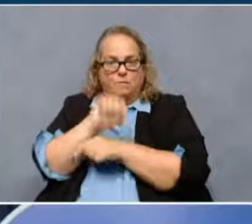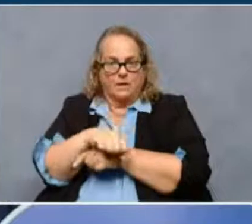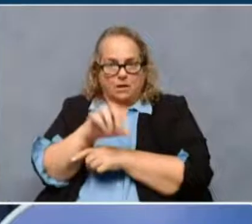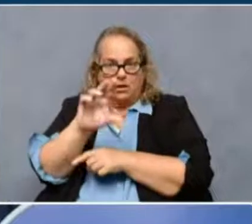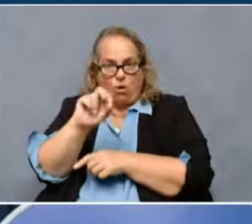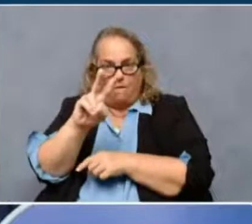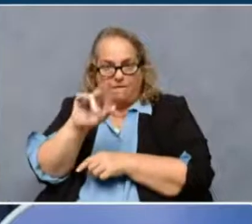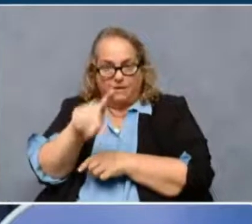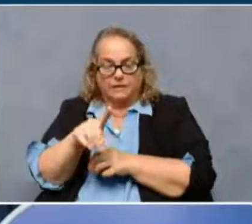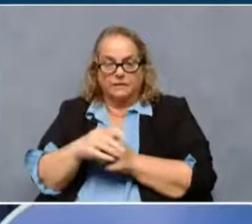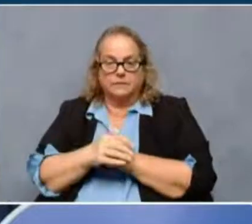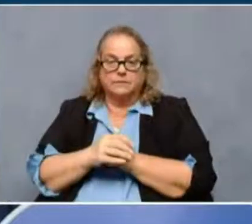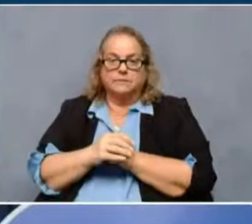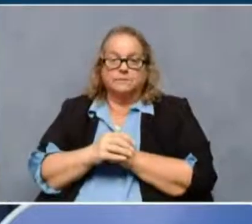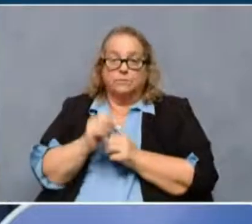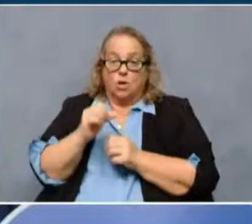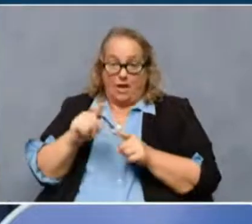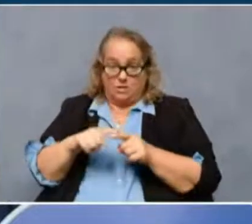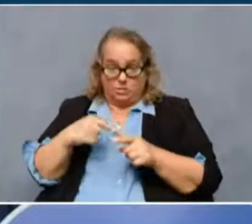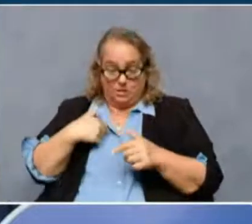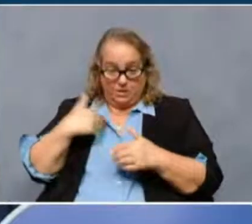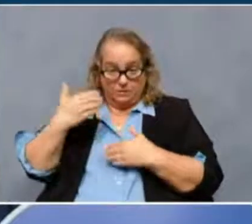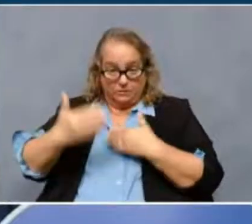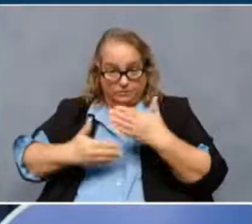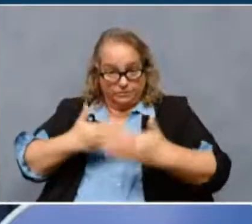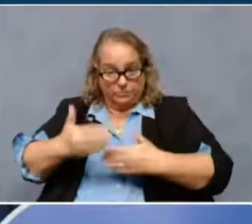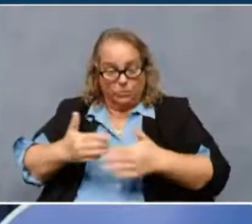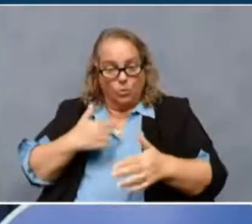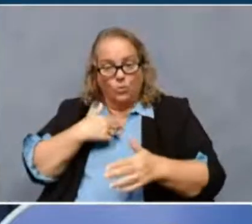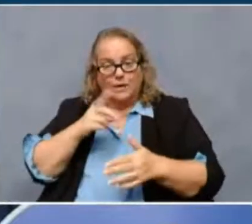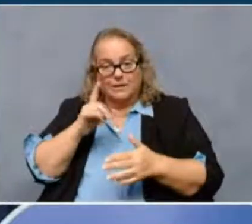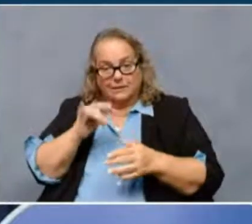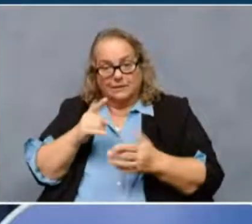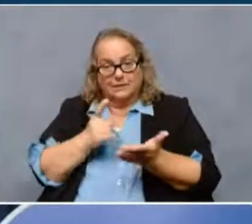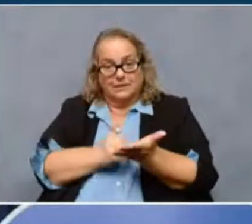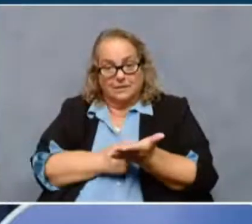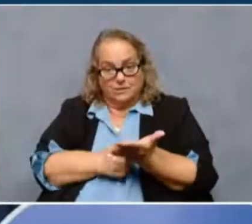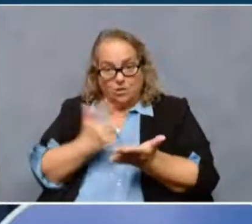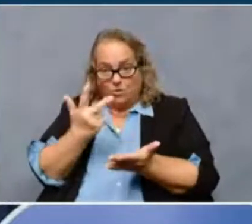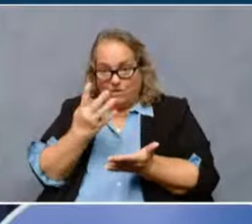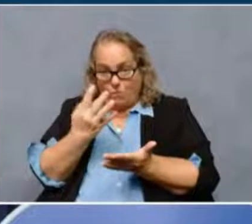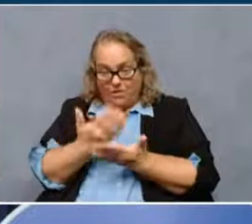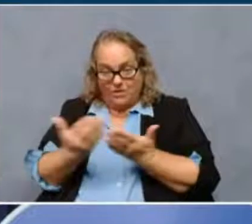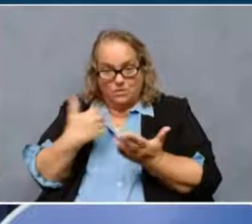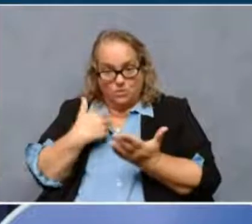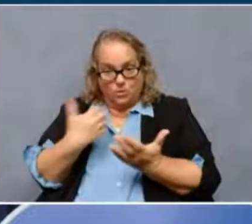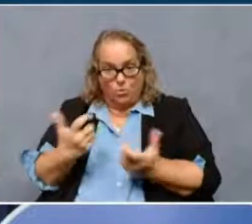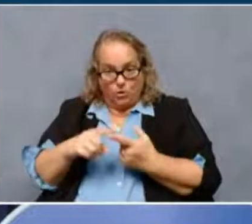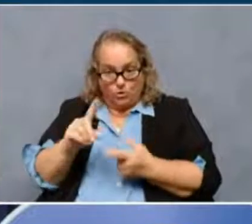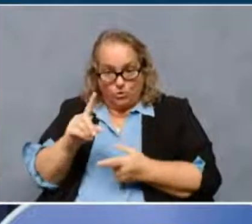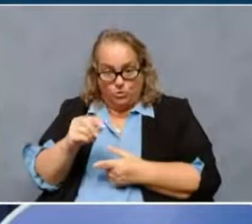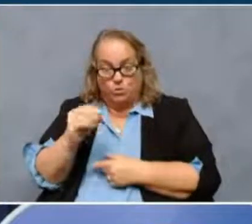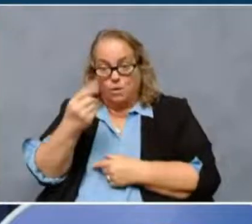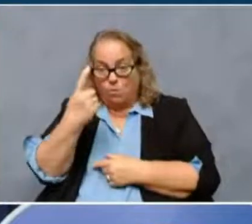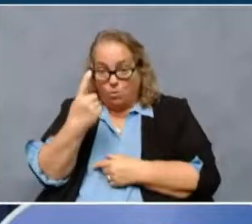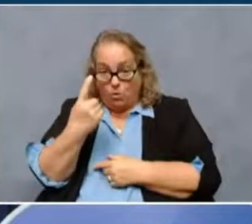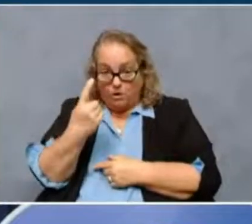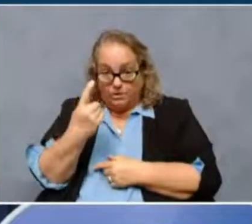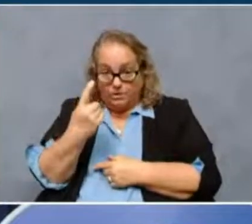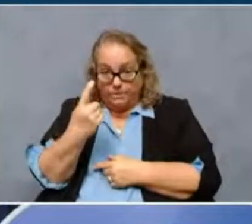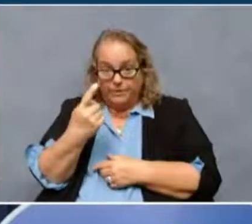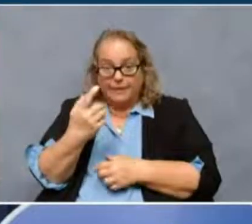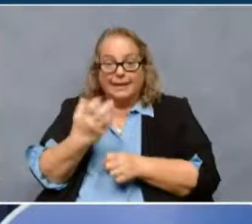So as we go forward, we talked about 3 or 4 things that we want to do. Number 1, get new